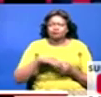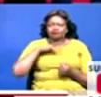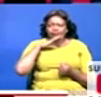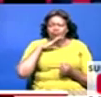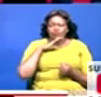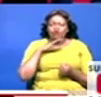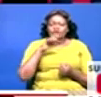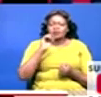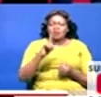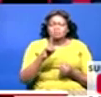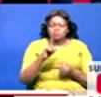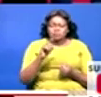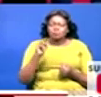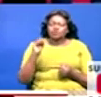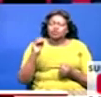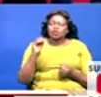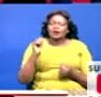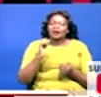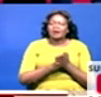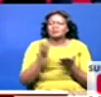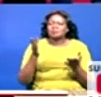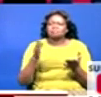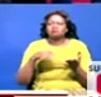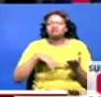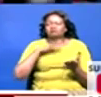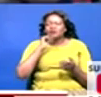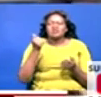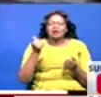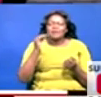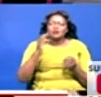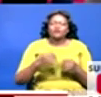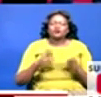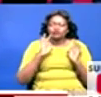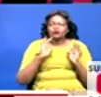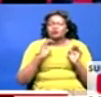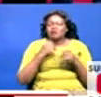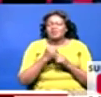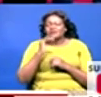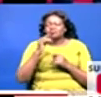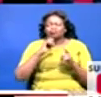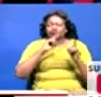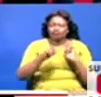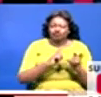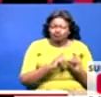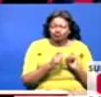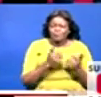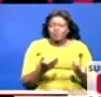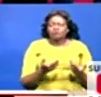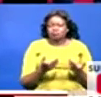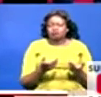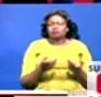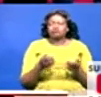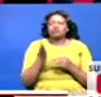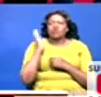the mysterious deaths of other IEBC officials has raised many questions on the security of IEBC officials on and after the general